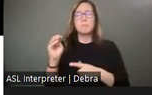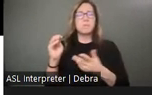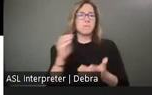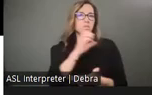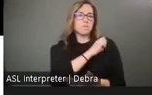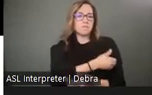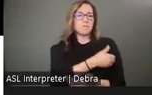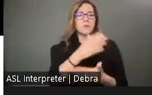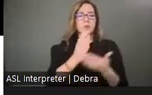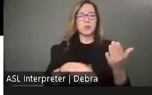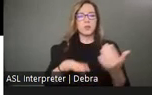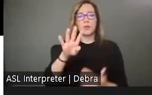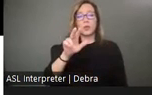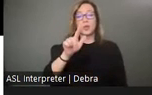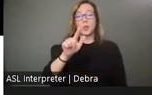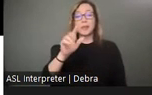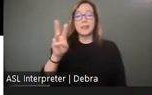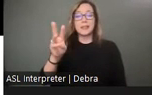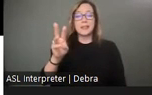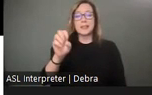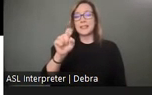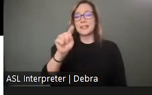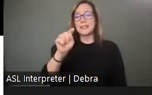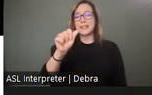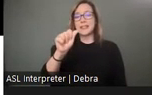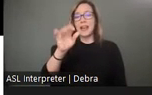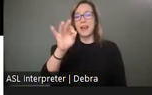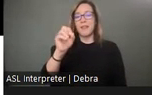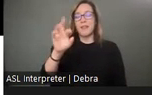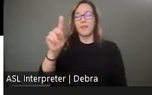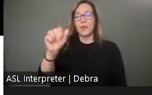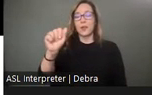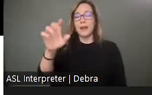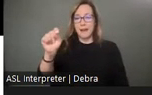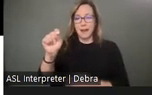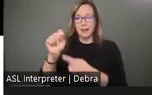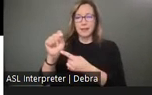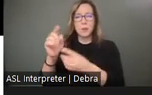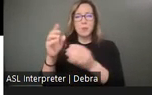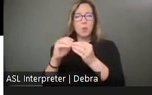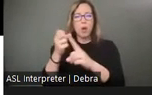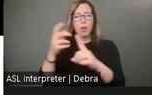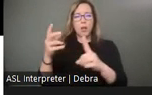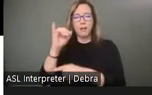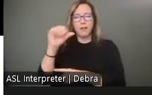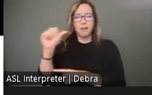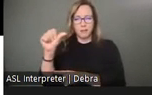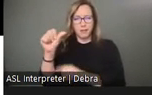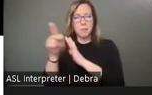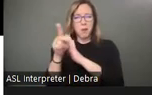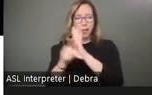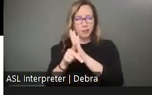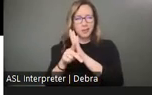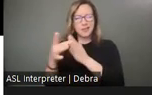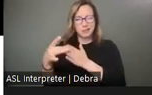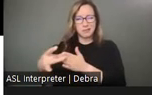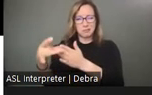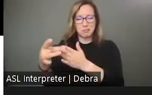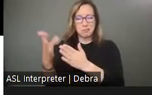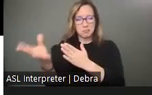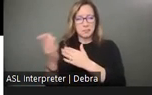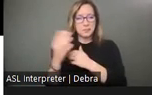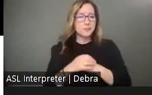Section 426 of the Stafford Act, though it is further outlined in the Individual Assistance Program and Policy Guide in the